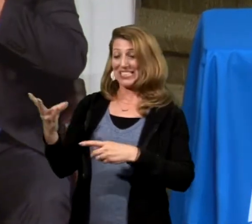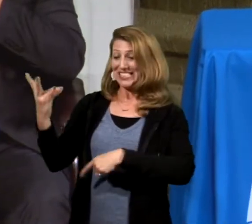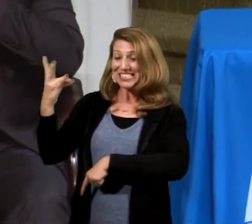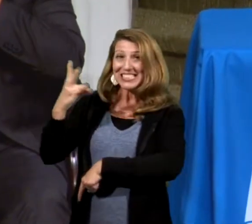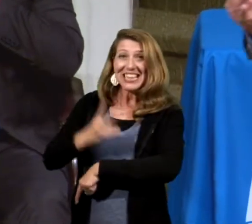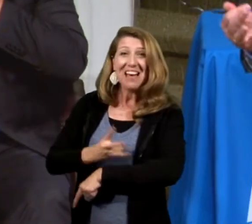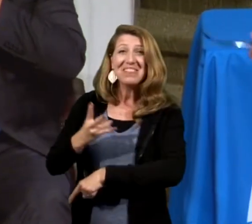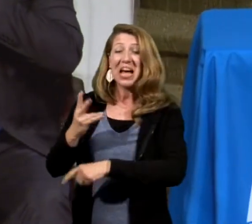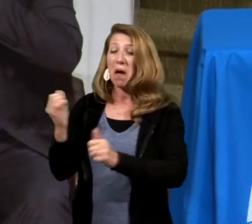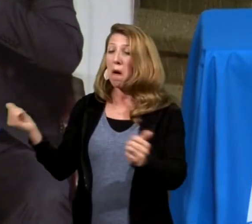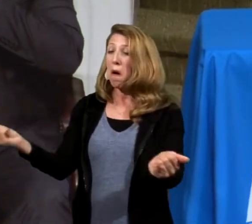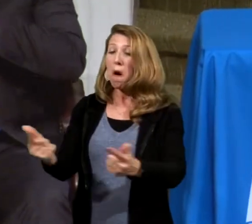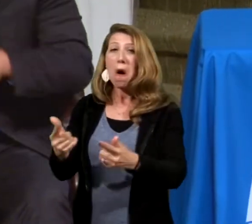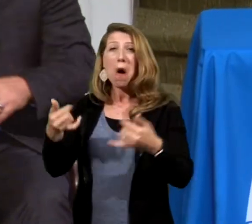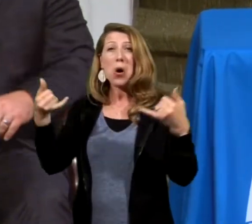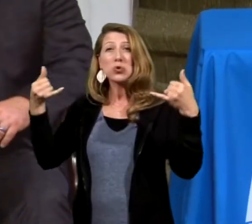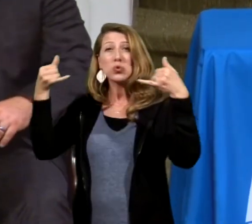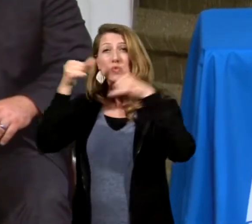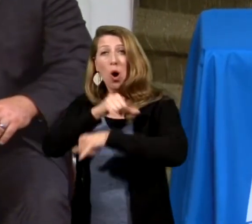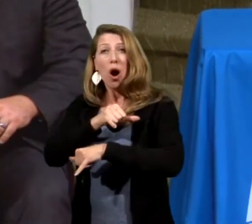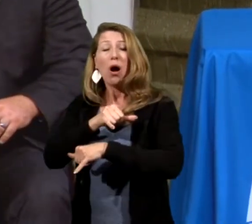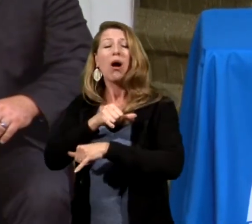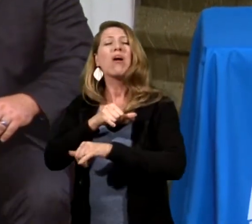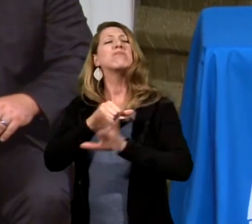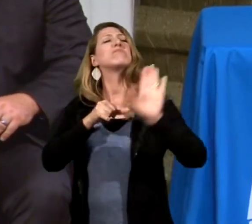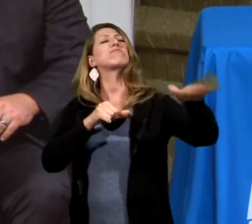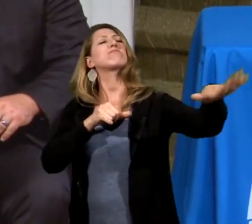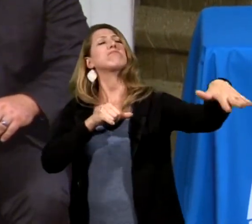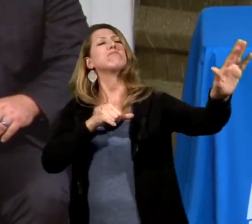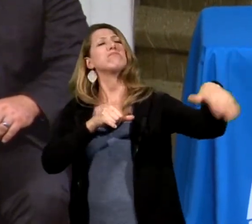drunken stupor, he says, get the queen. Go.